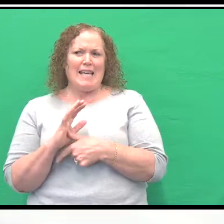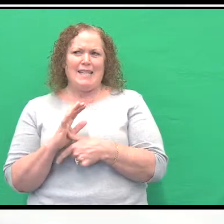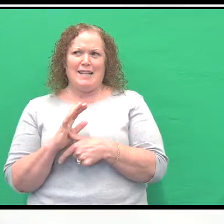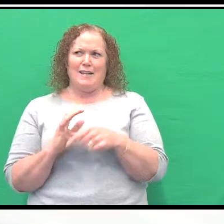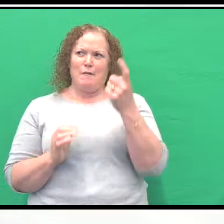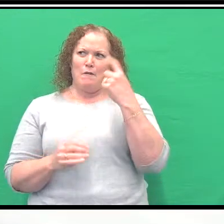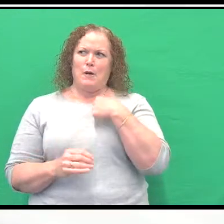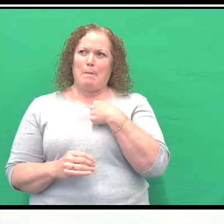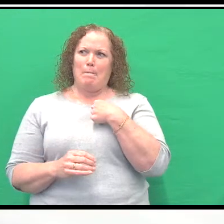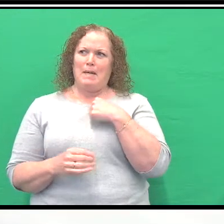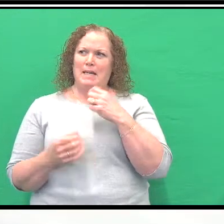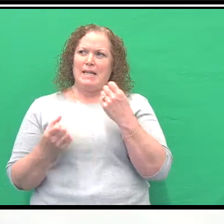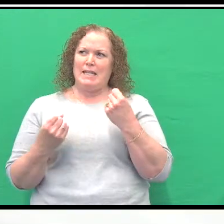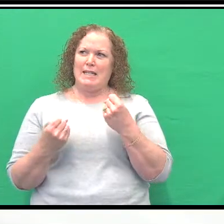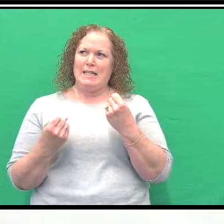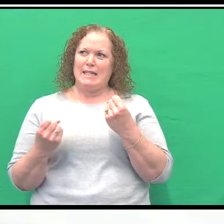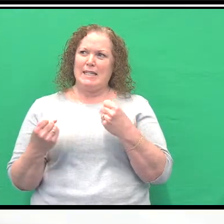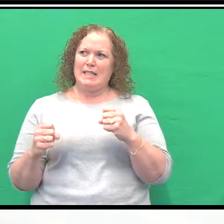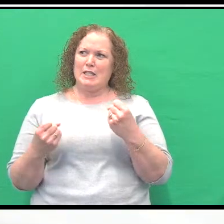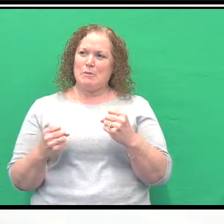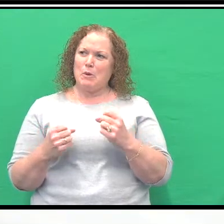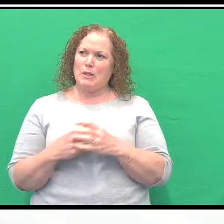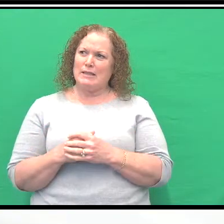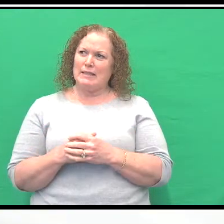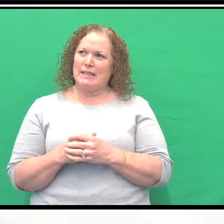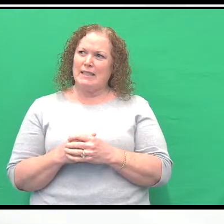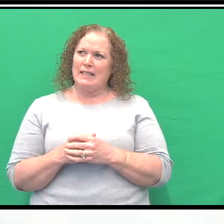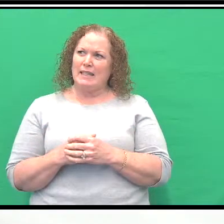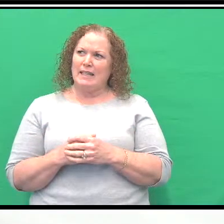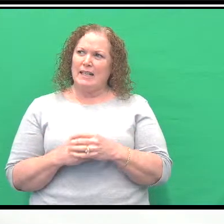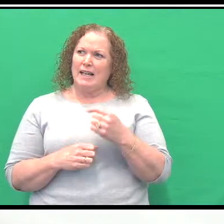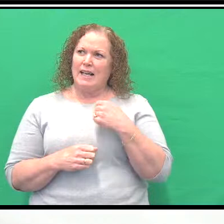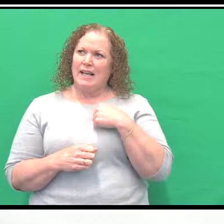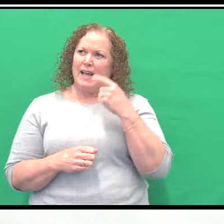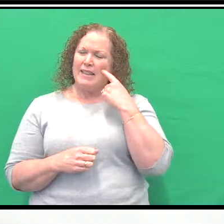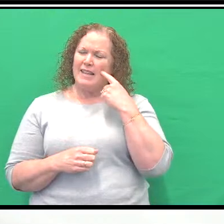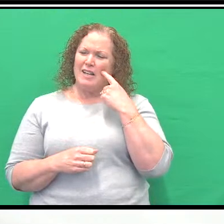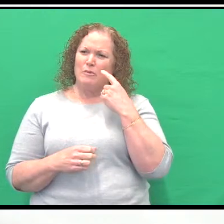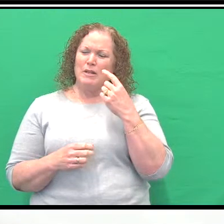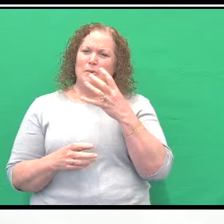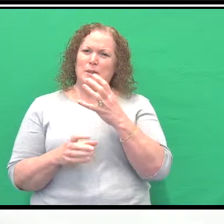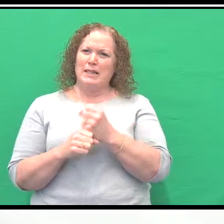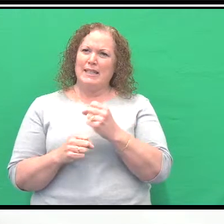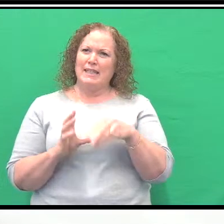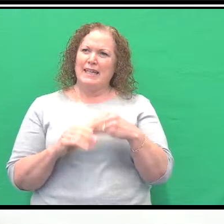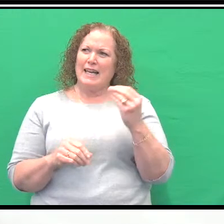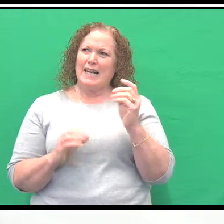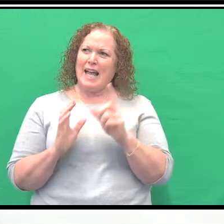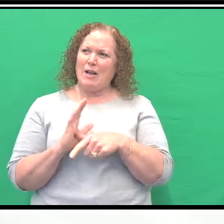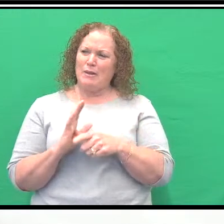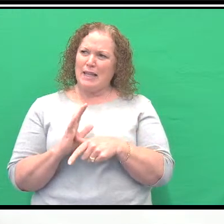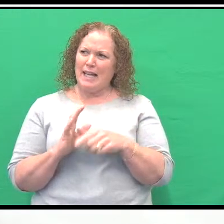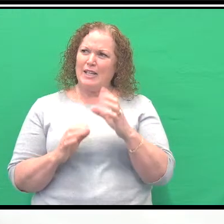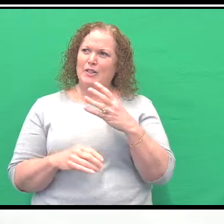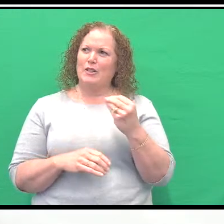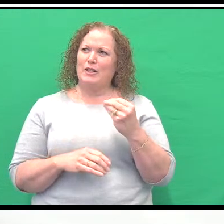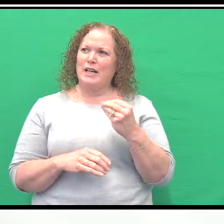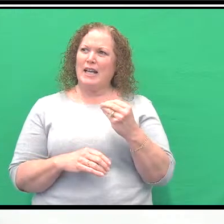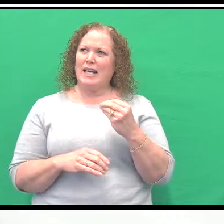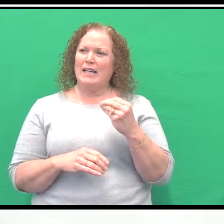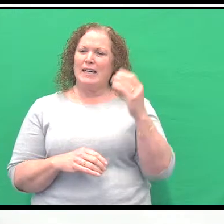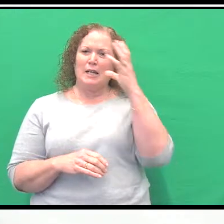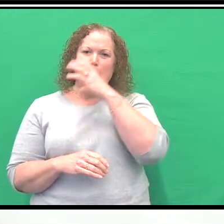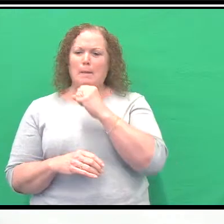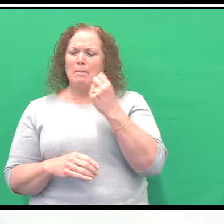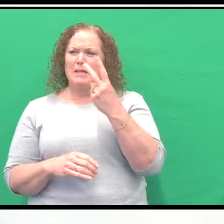we would get out later and we would have to leave during lunch, and then we'd miss like 2 important classes at the end of the day. I feel like that would really affect us as